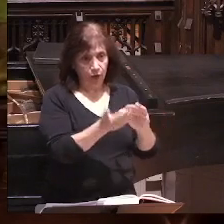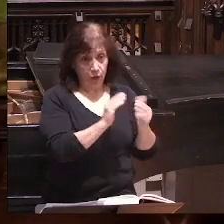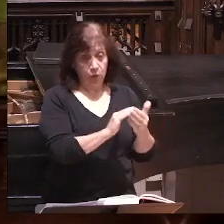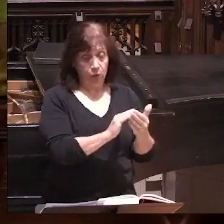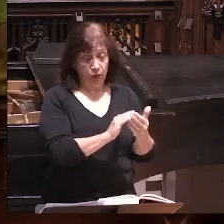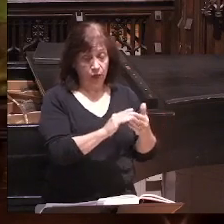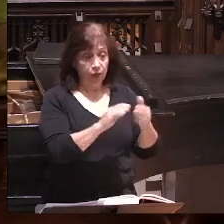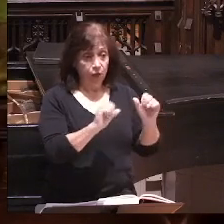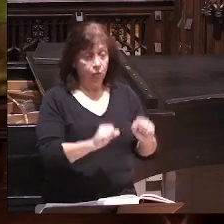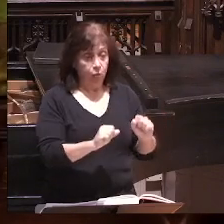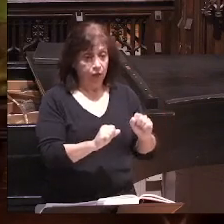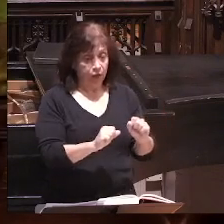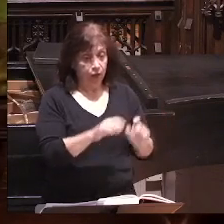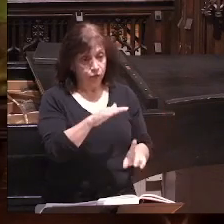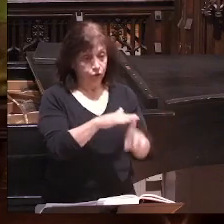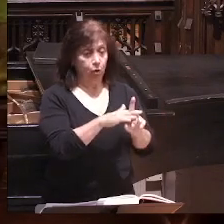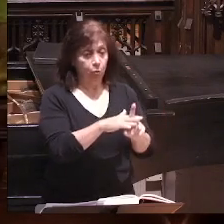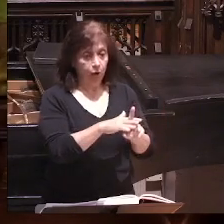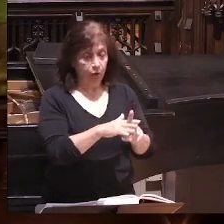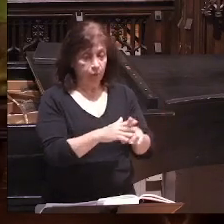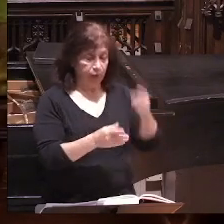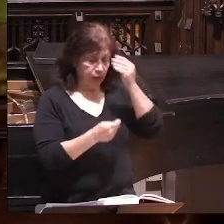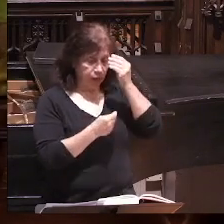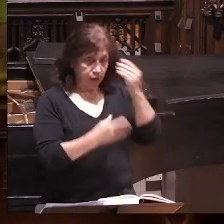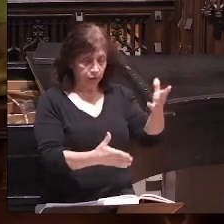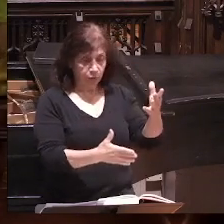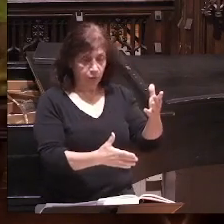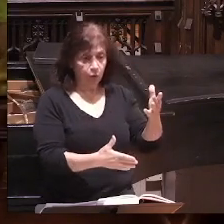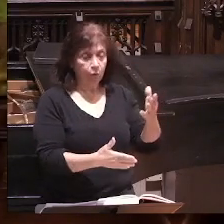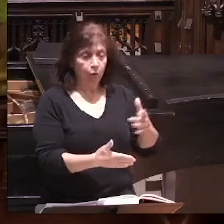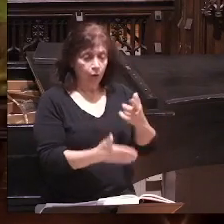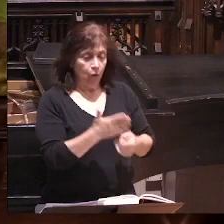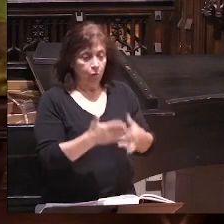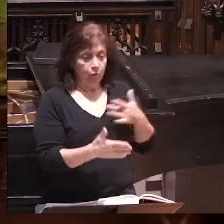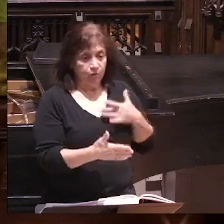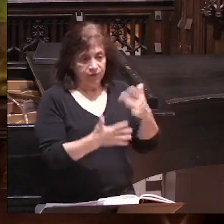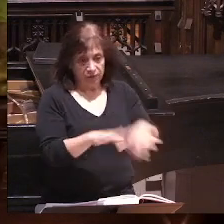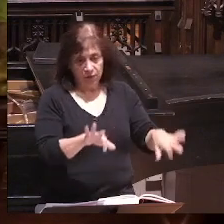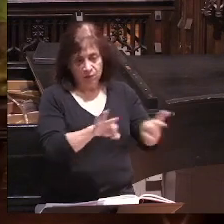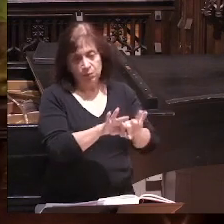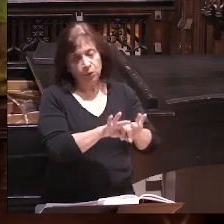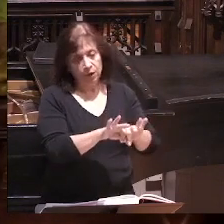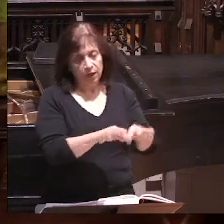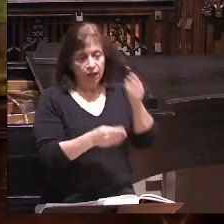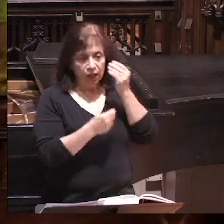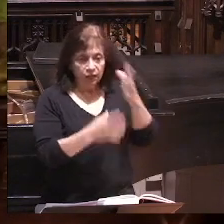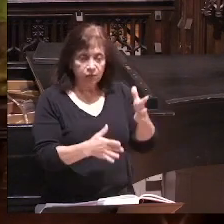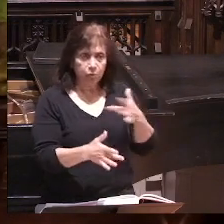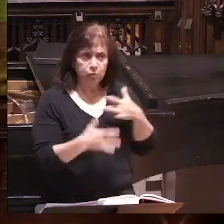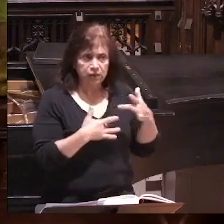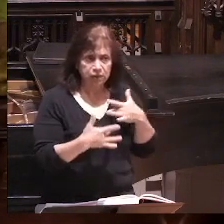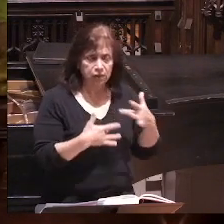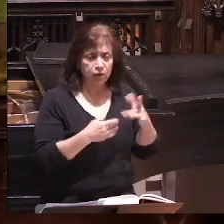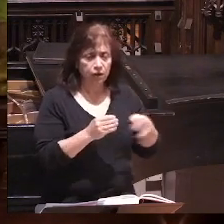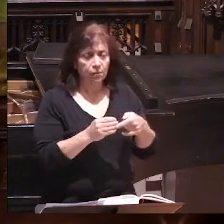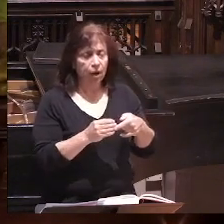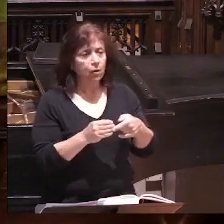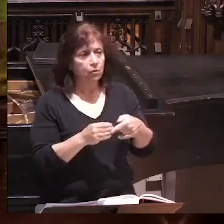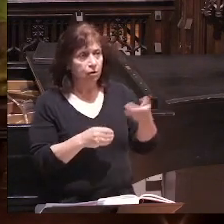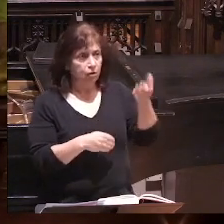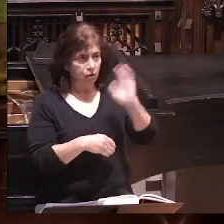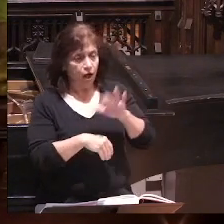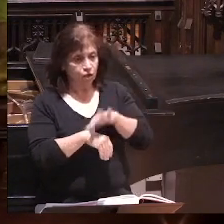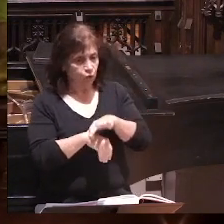up, we can make our convictions known, we can let folks know how much we care about God's